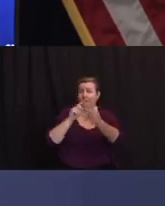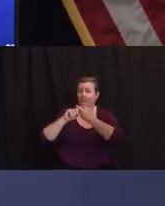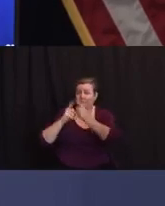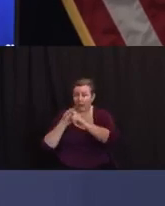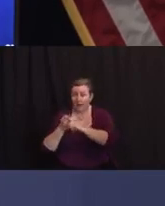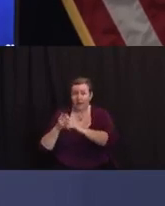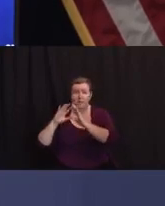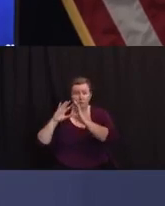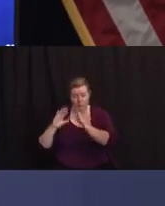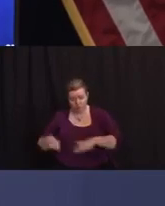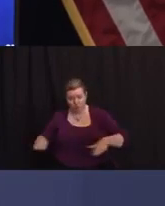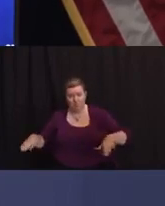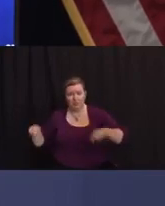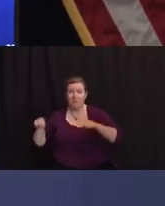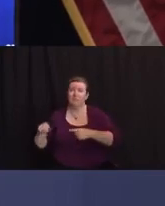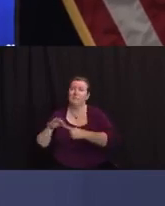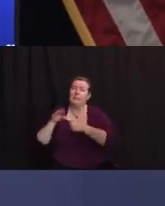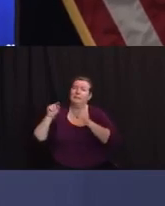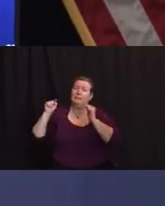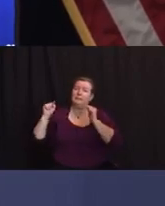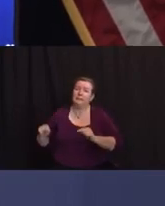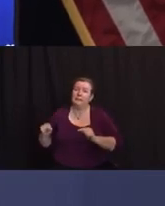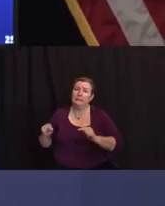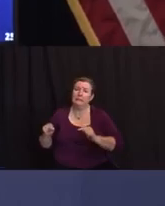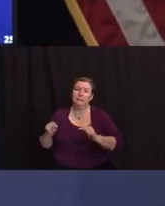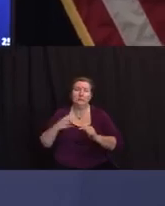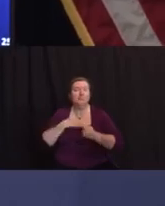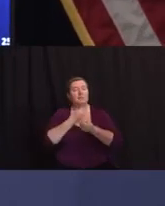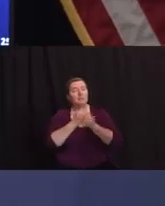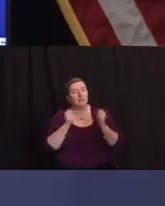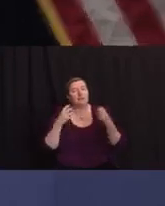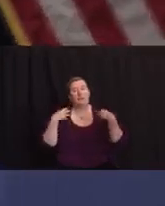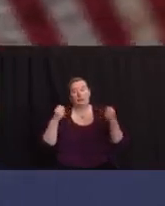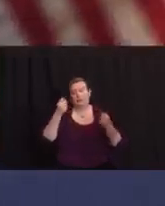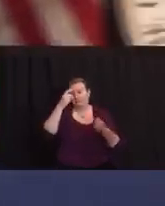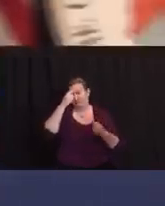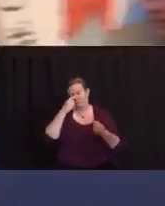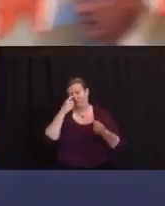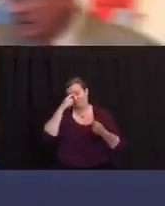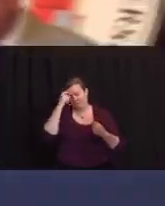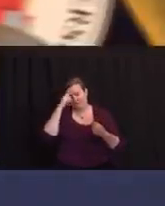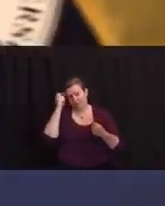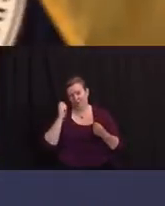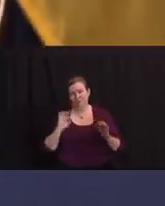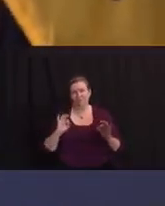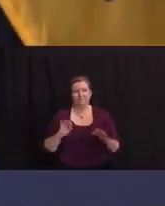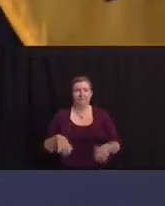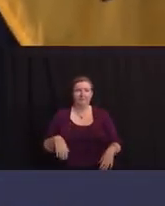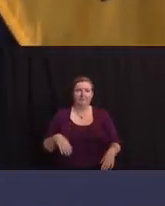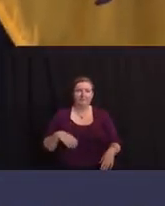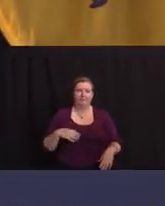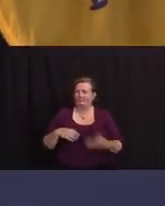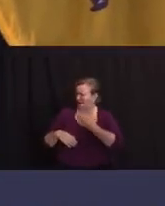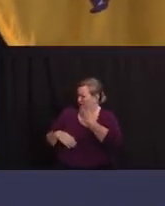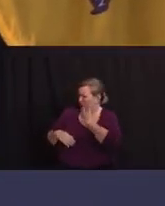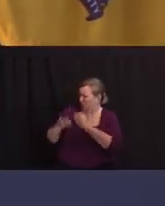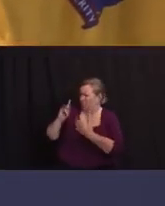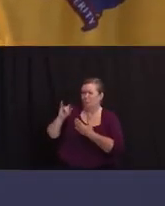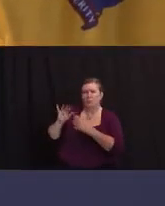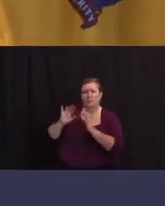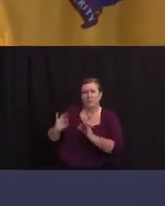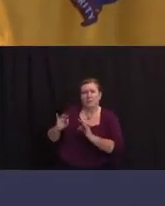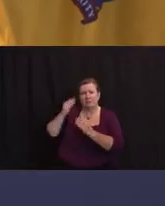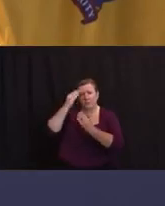children, and enjoy a safe, healthy summer. Thank you. Judy, thank you for all, both